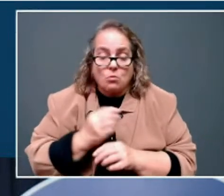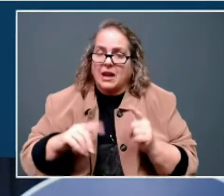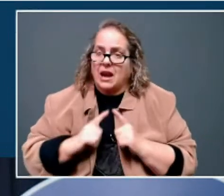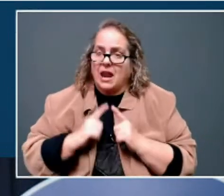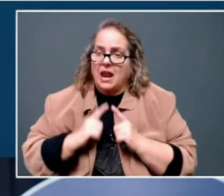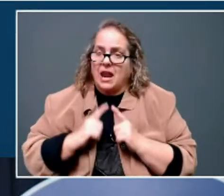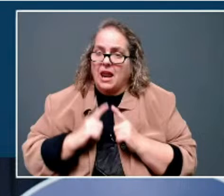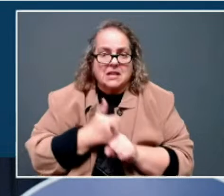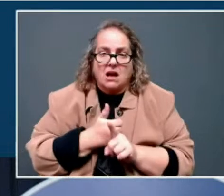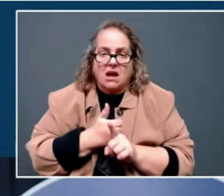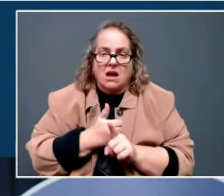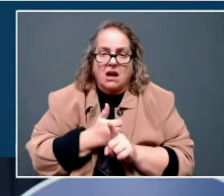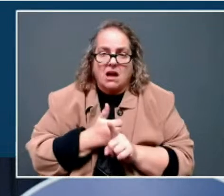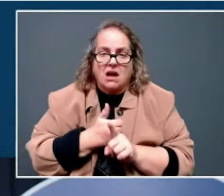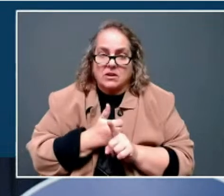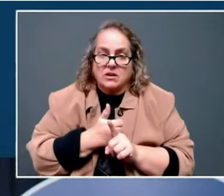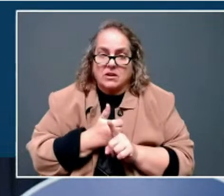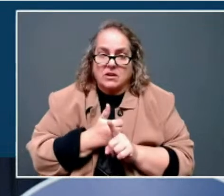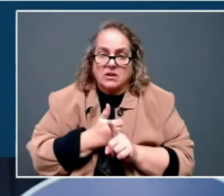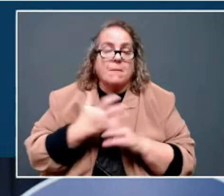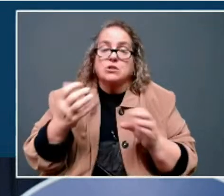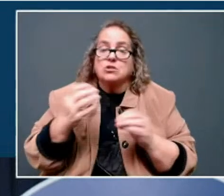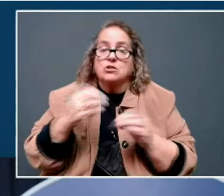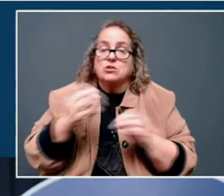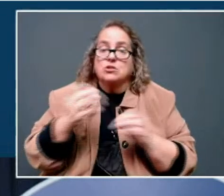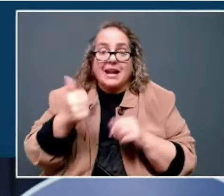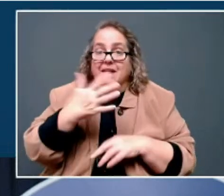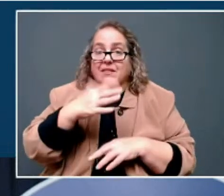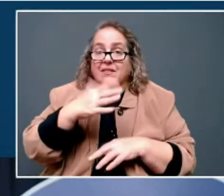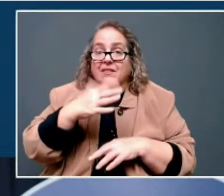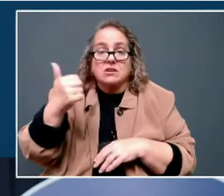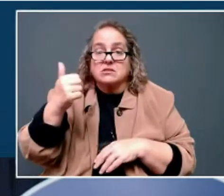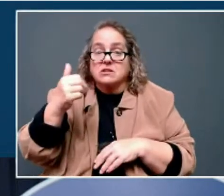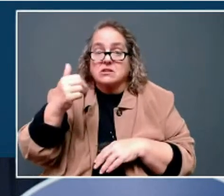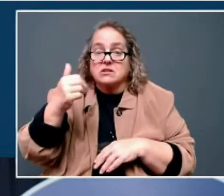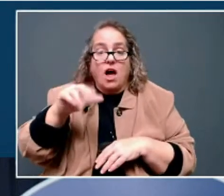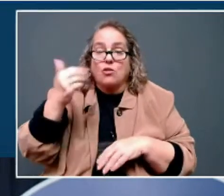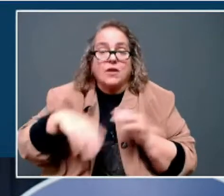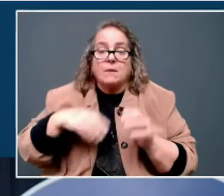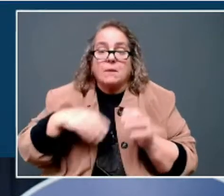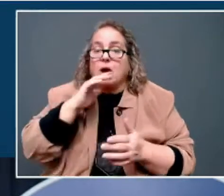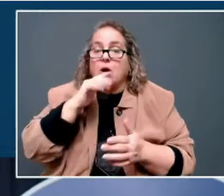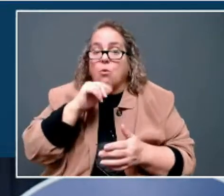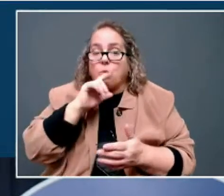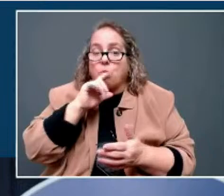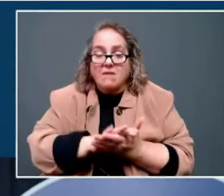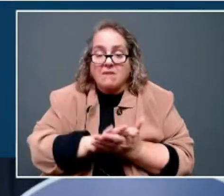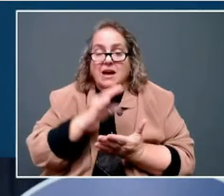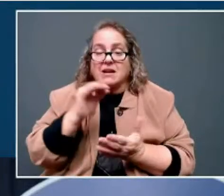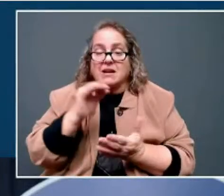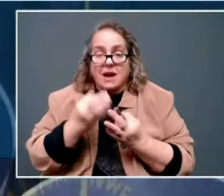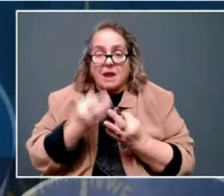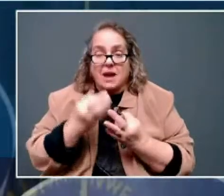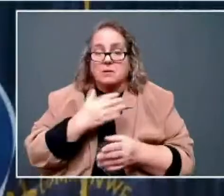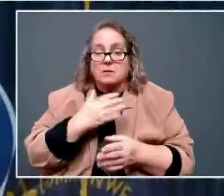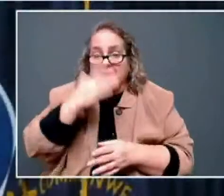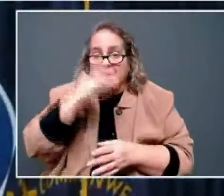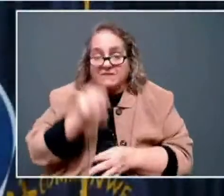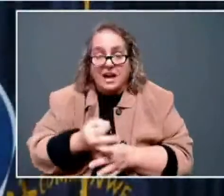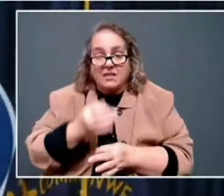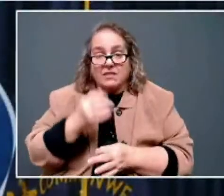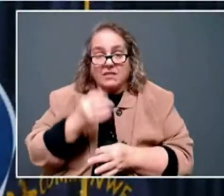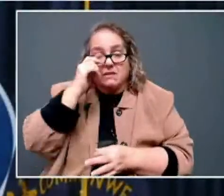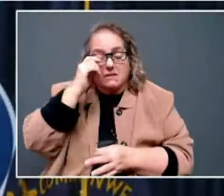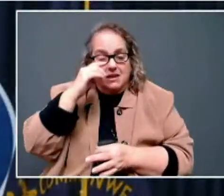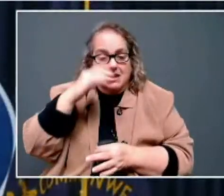more than anything else other than my wife and my family and my faith in my life,